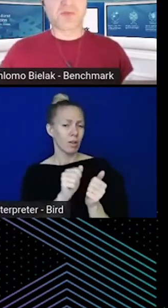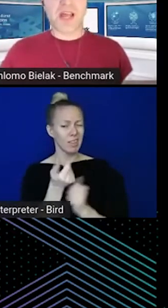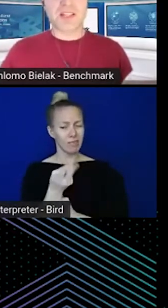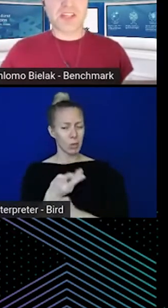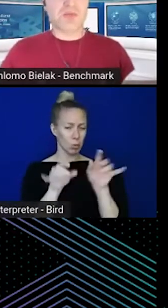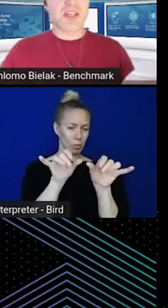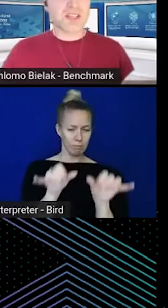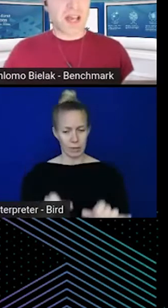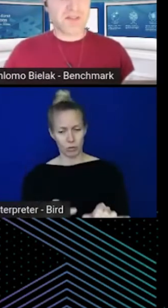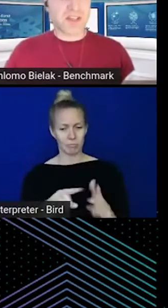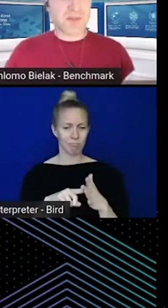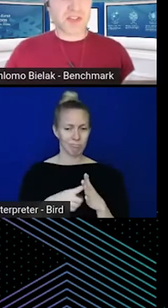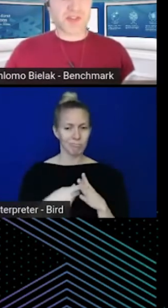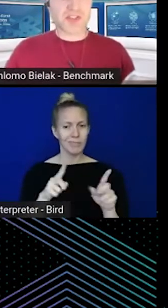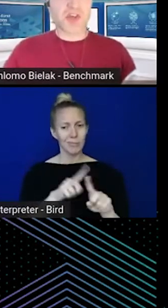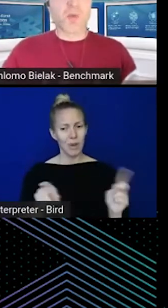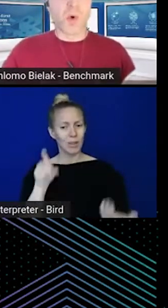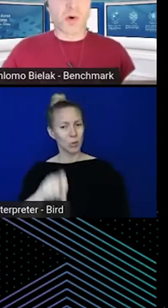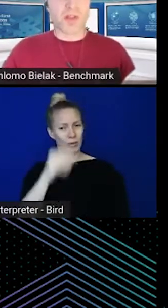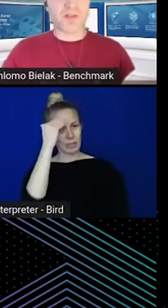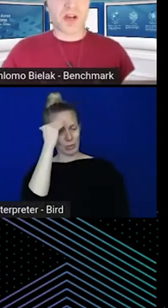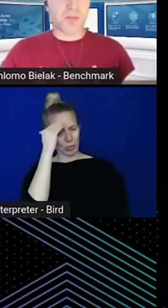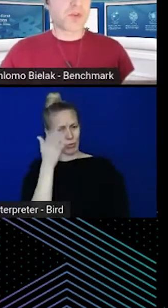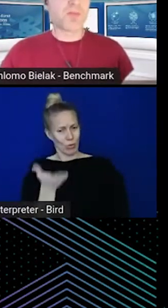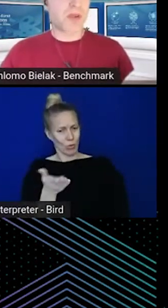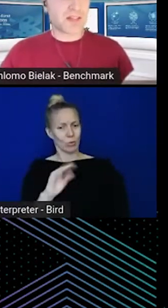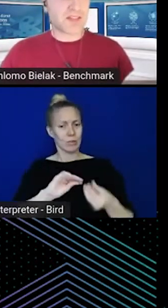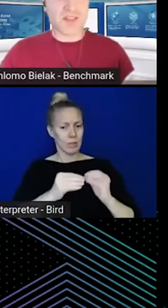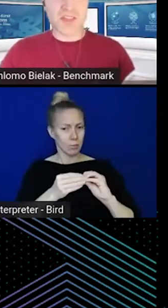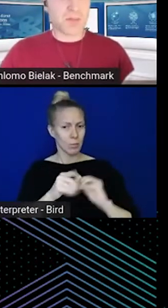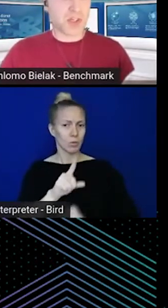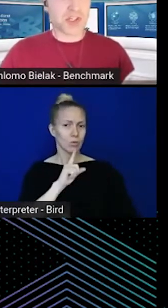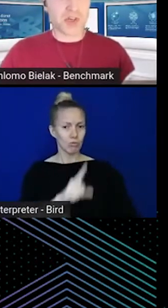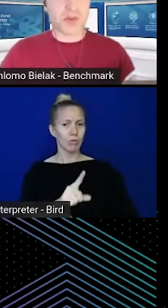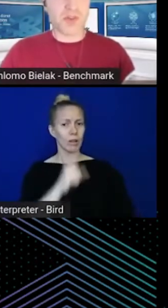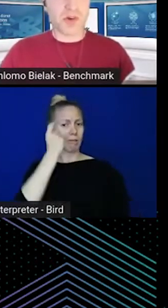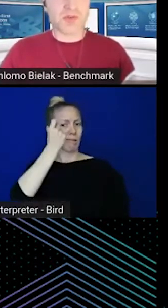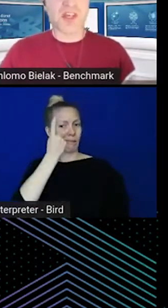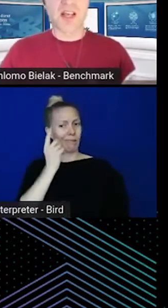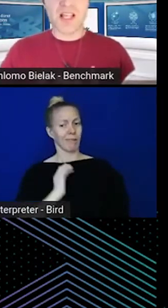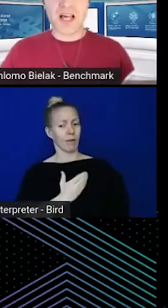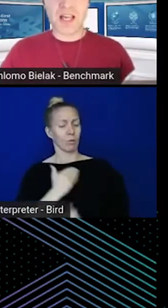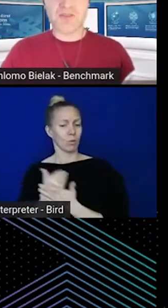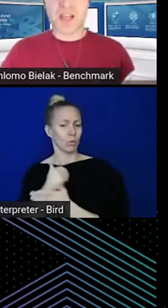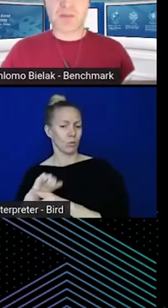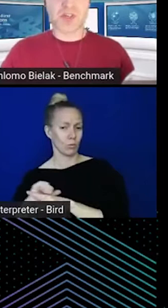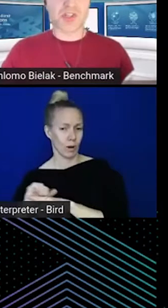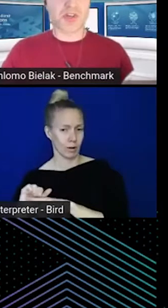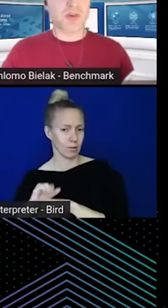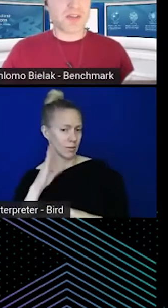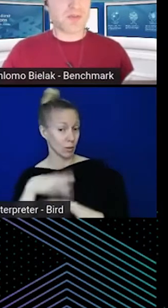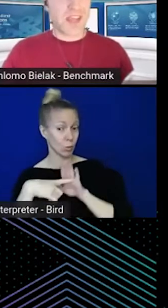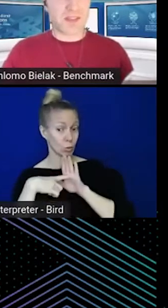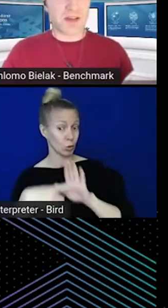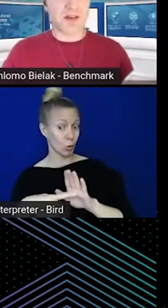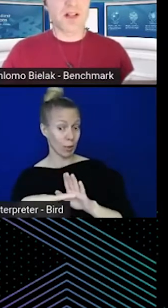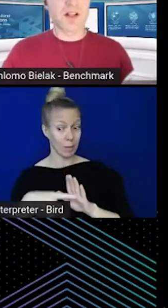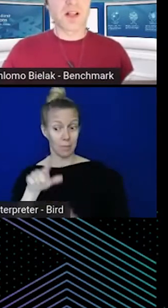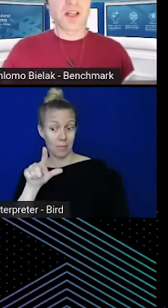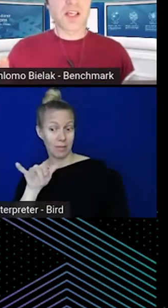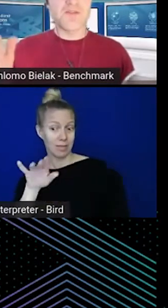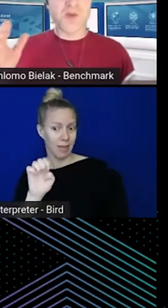but in reality, you need to have these metrics to warrant our new practices, and I'm going to show you those live, and I'm going to show you how you get